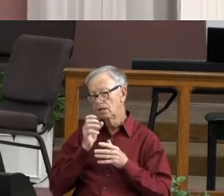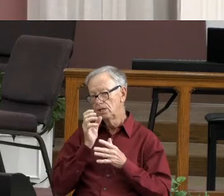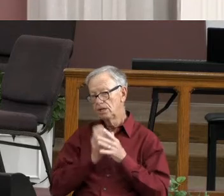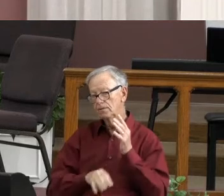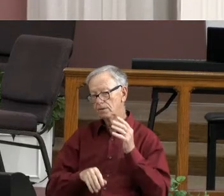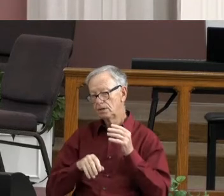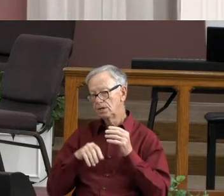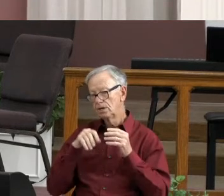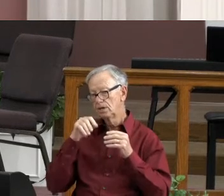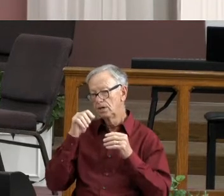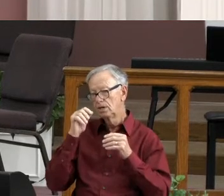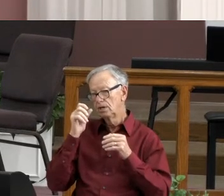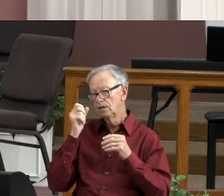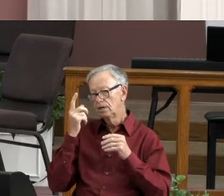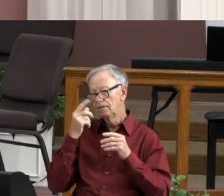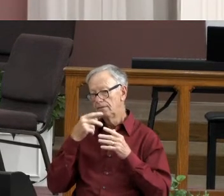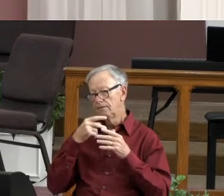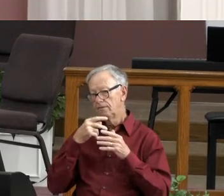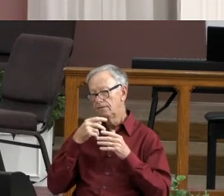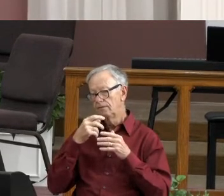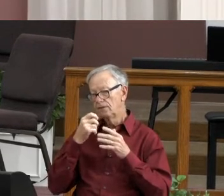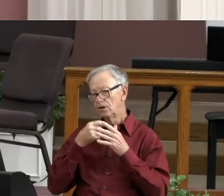It's early in our history,